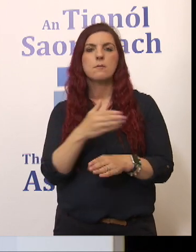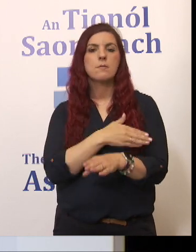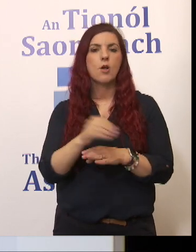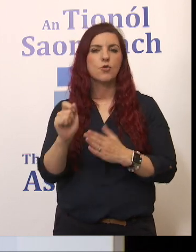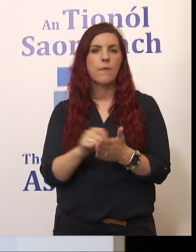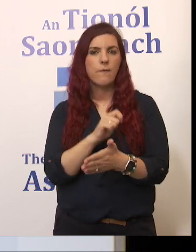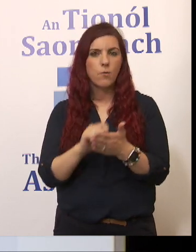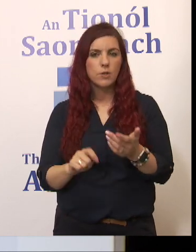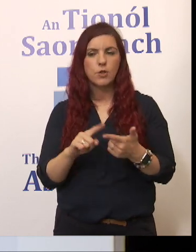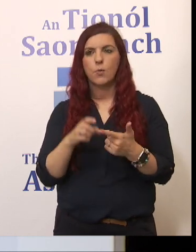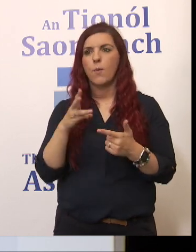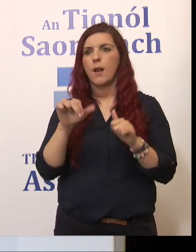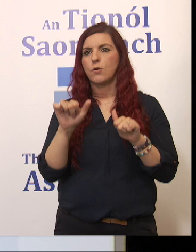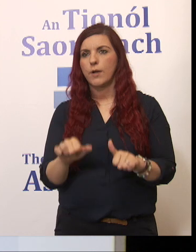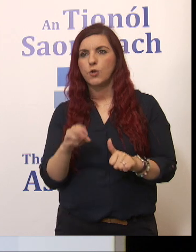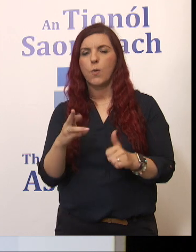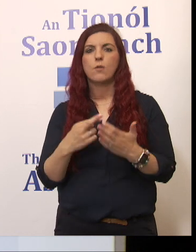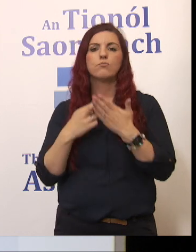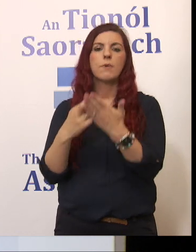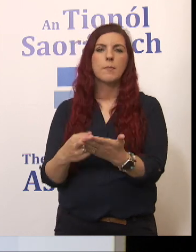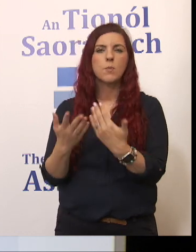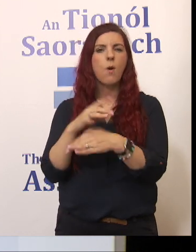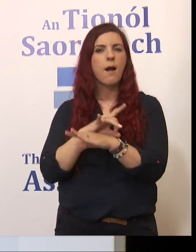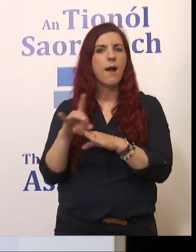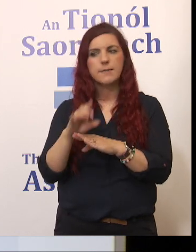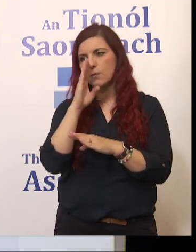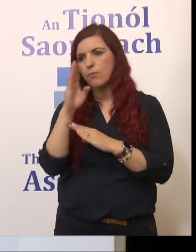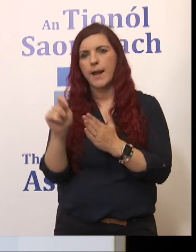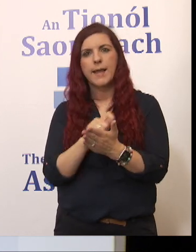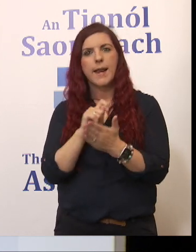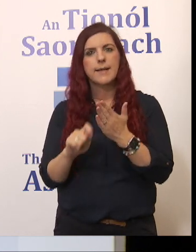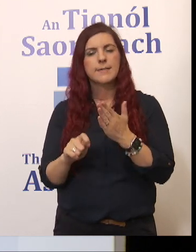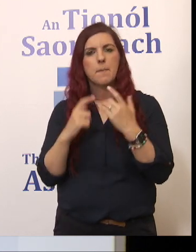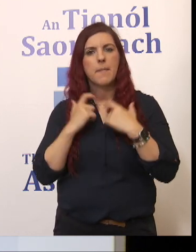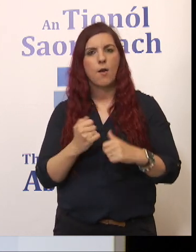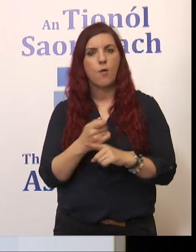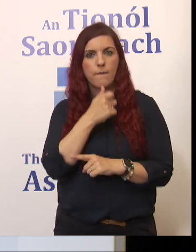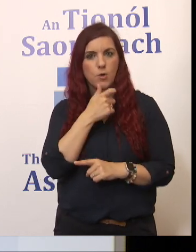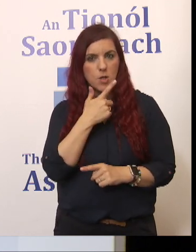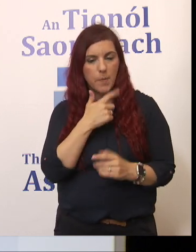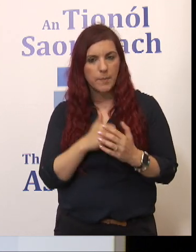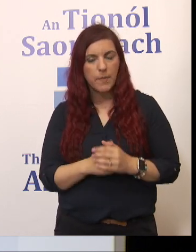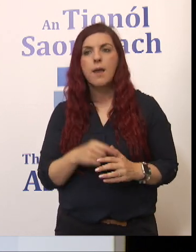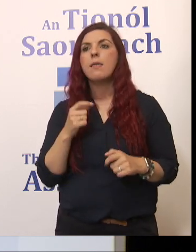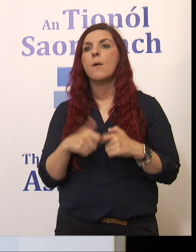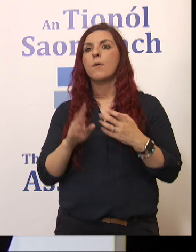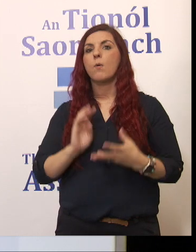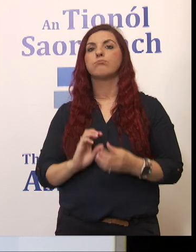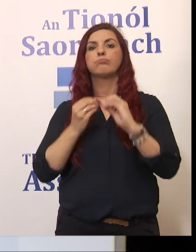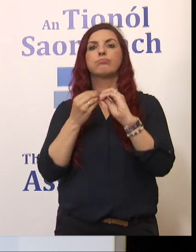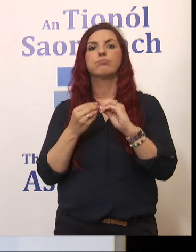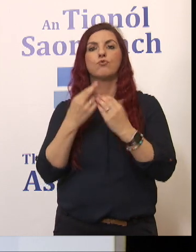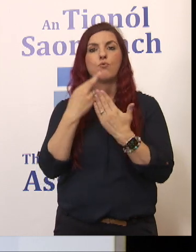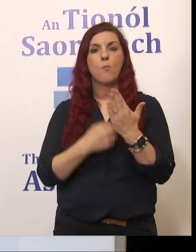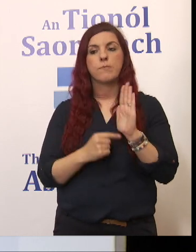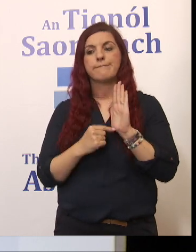and you will make recommendations on the type of directly elected mayor for Dublin. And then we will draft a report to the